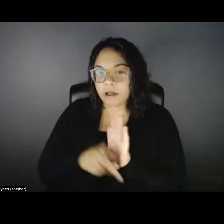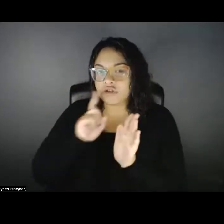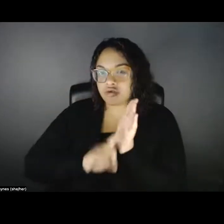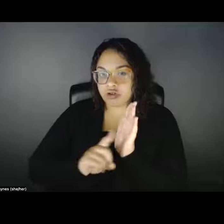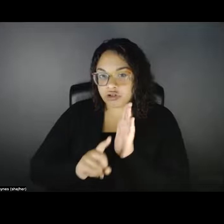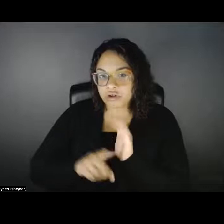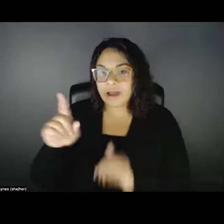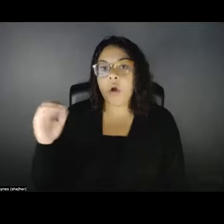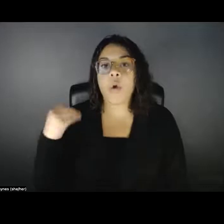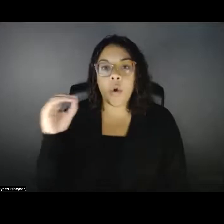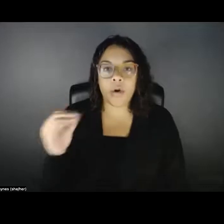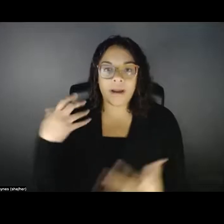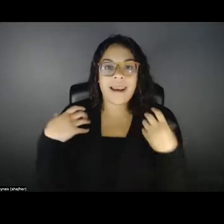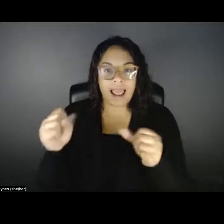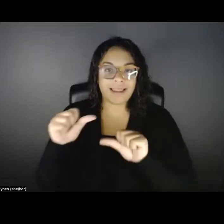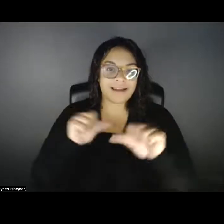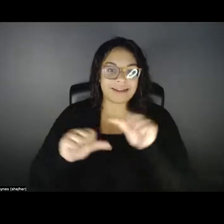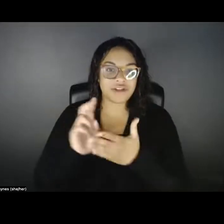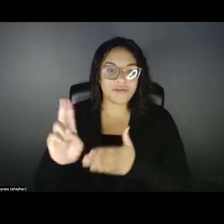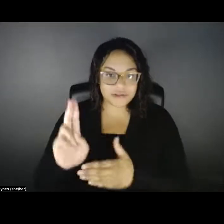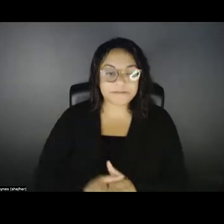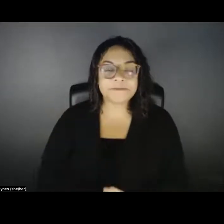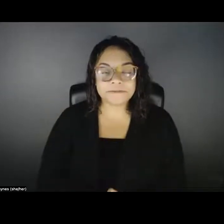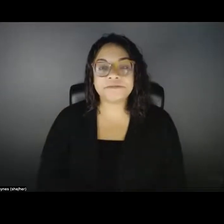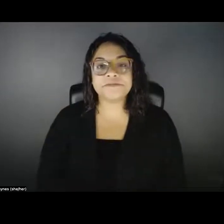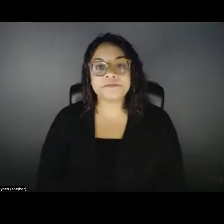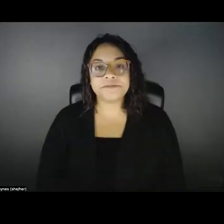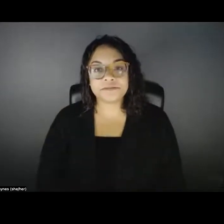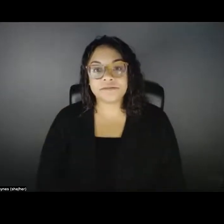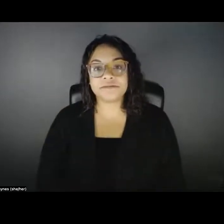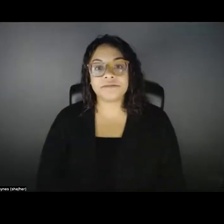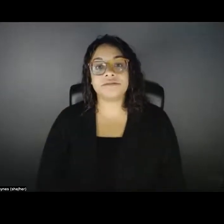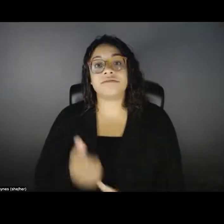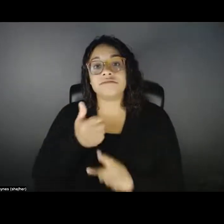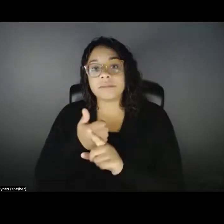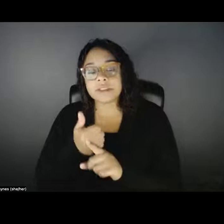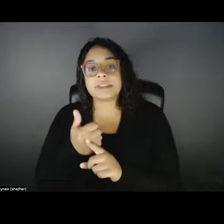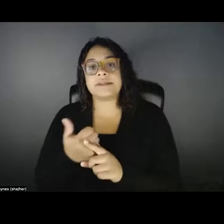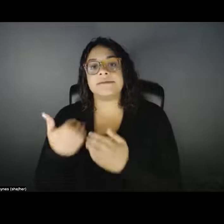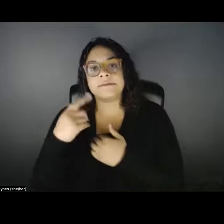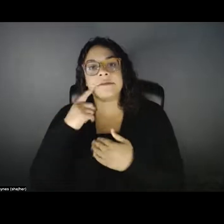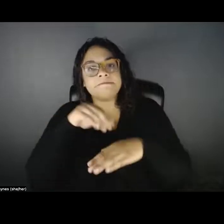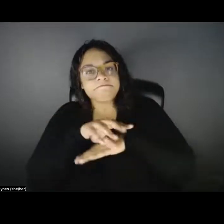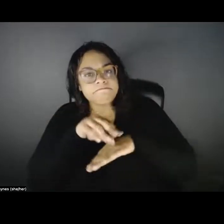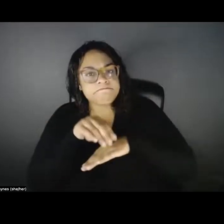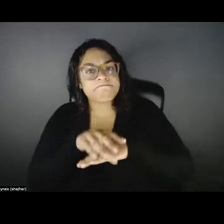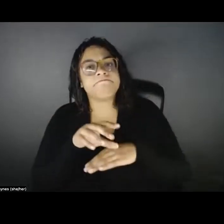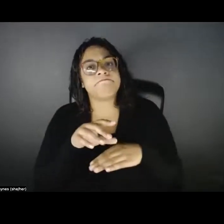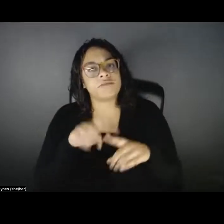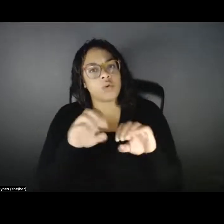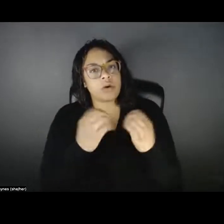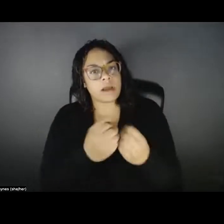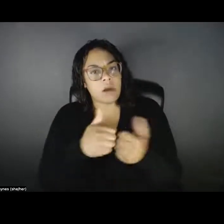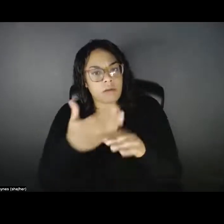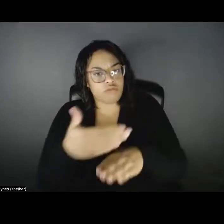Oregon Health and Science University. She speaks and advises organizations on improving equity